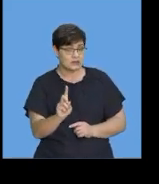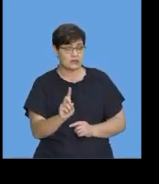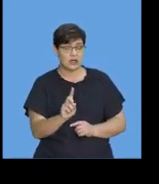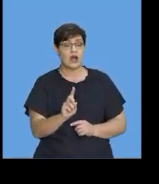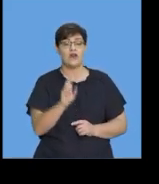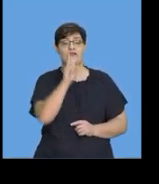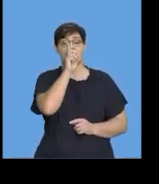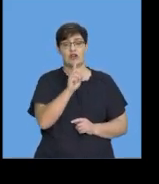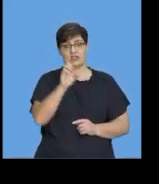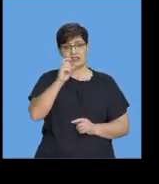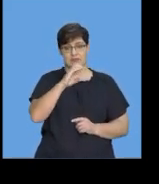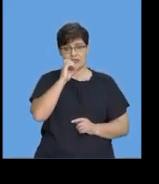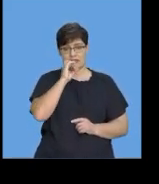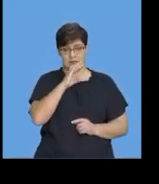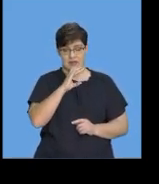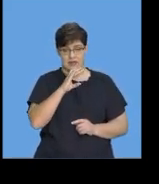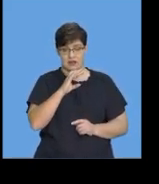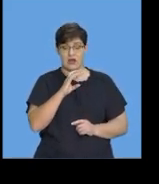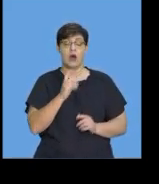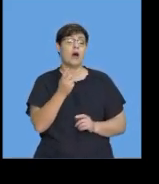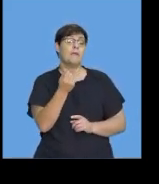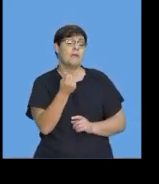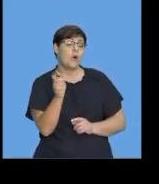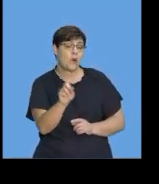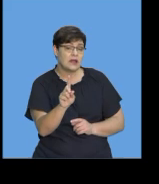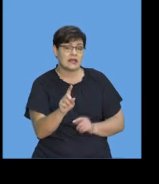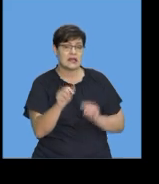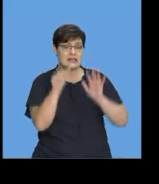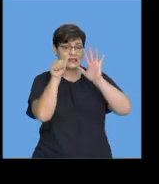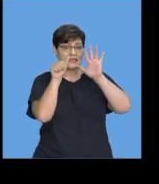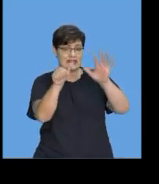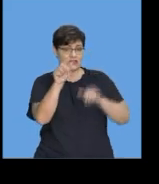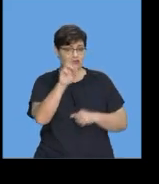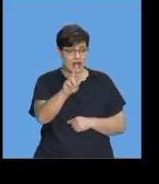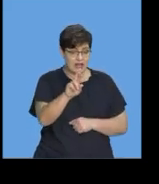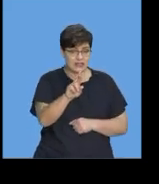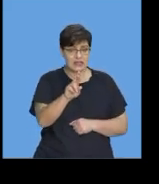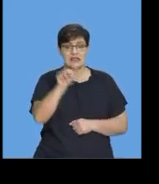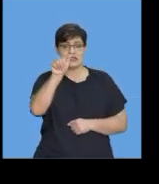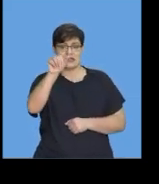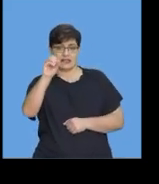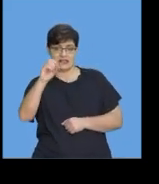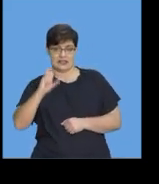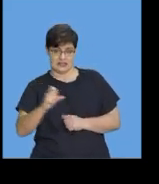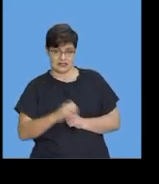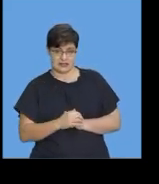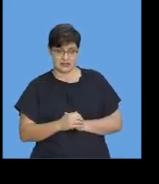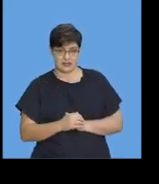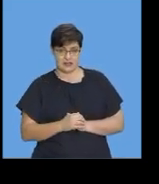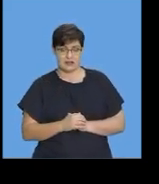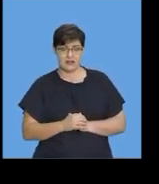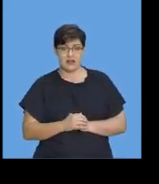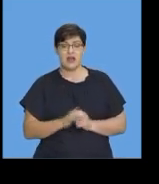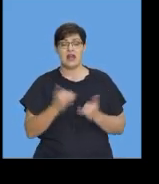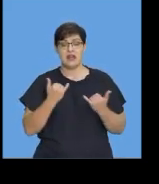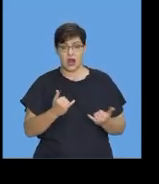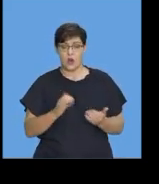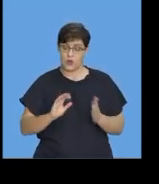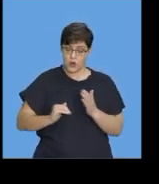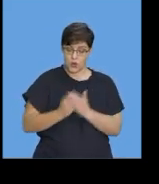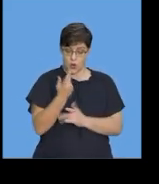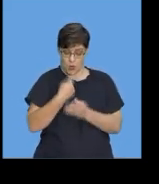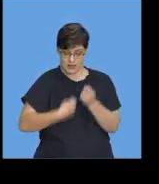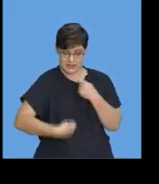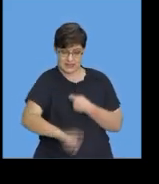September, and the issue price was 6 Rand and 60 cents. Now, what is that? The new shares that we are